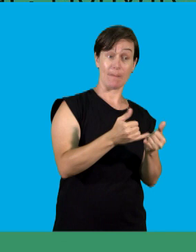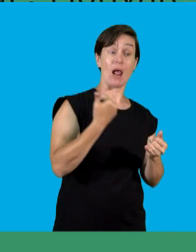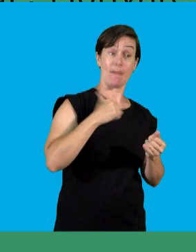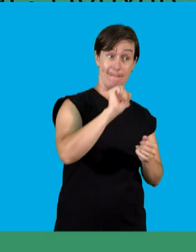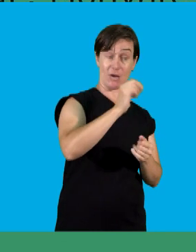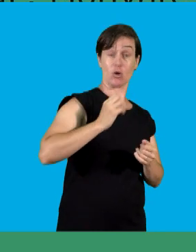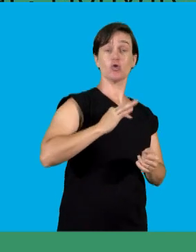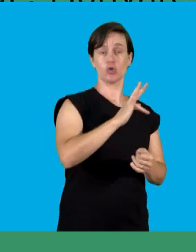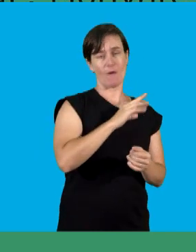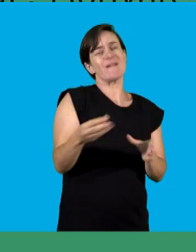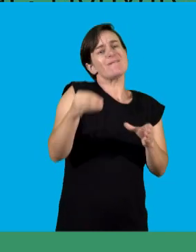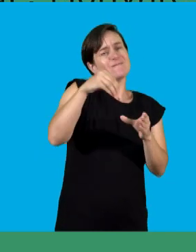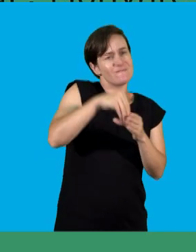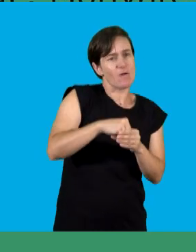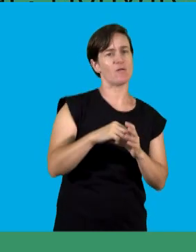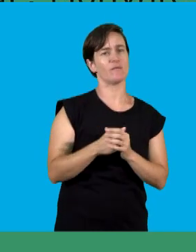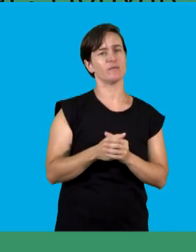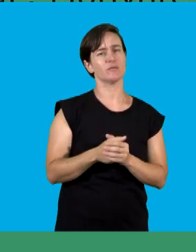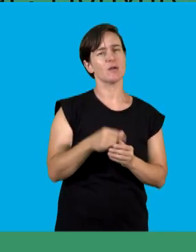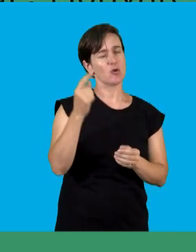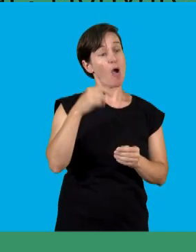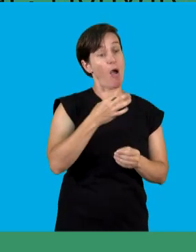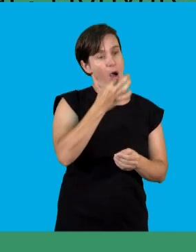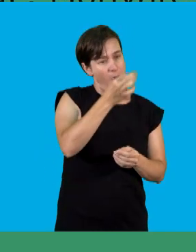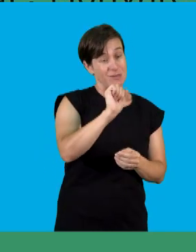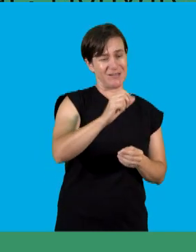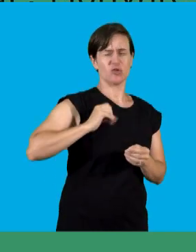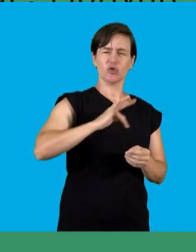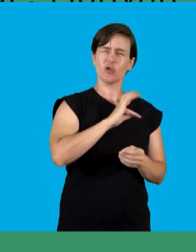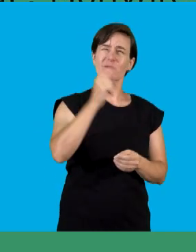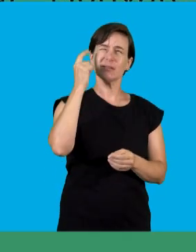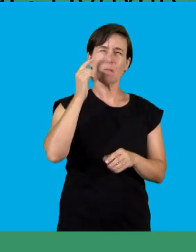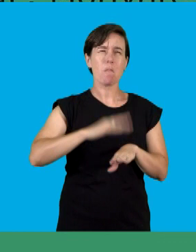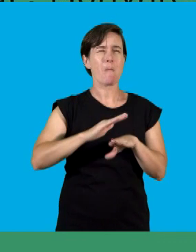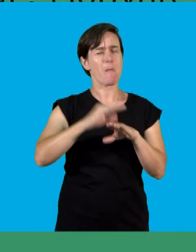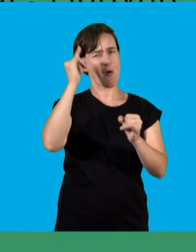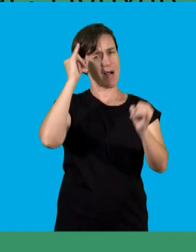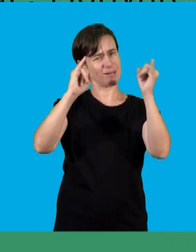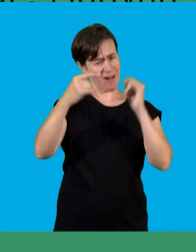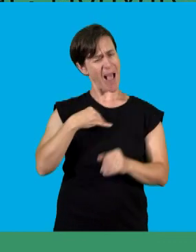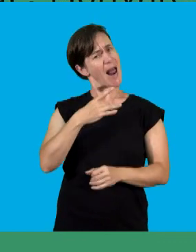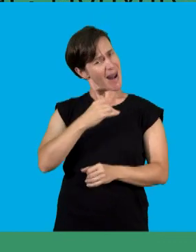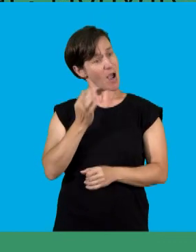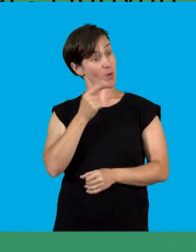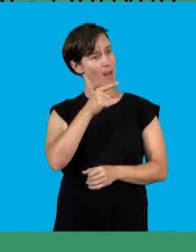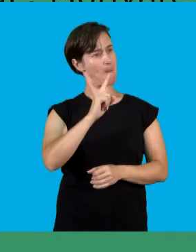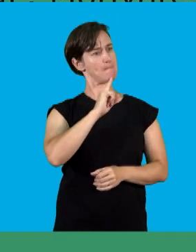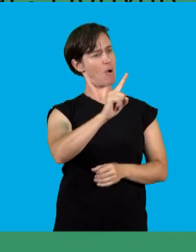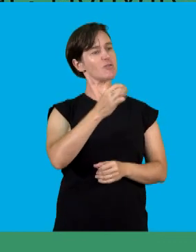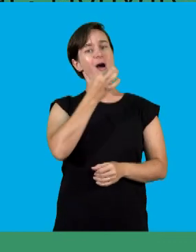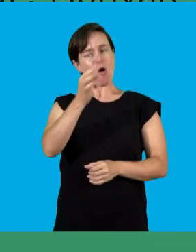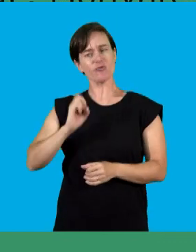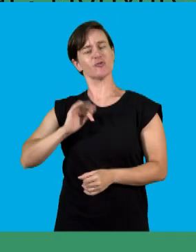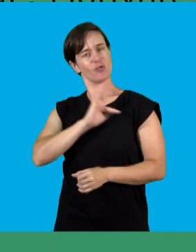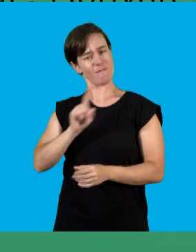their decision-making process by requesting them to generate new ideas. Isn't it lovely when employees are